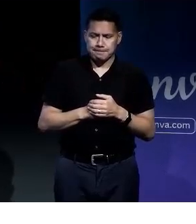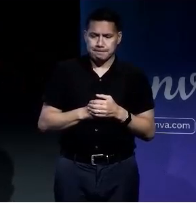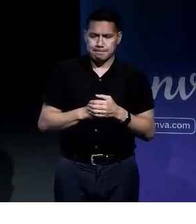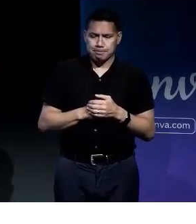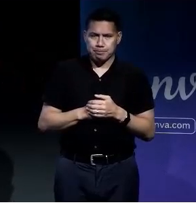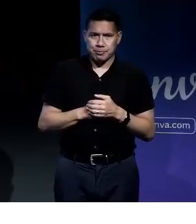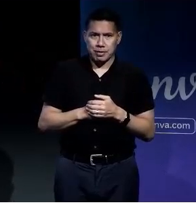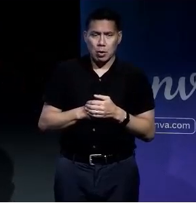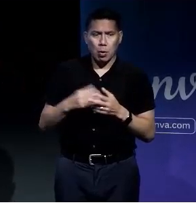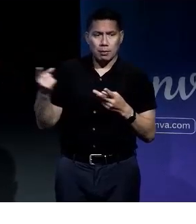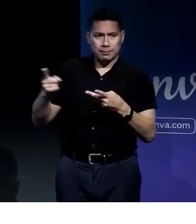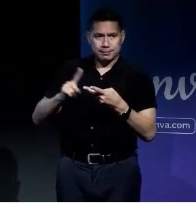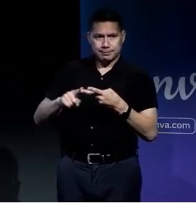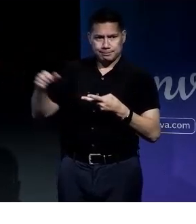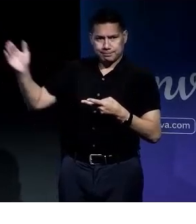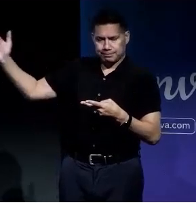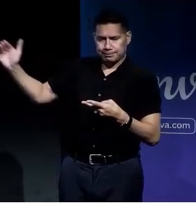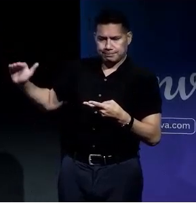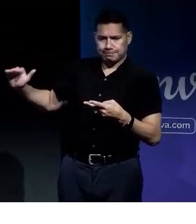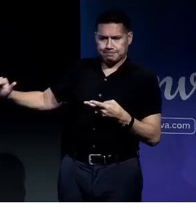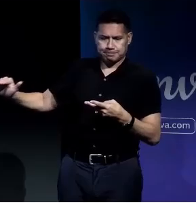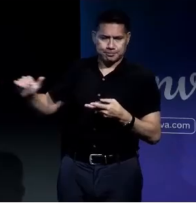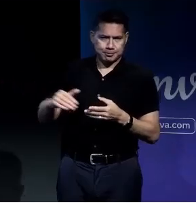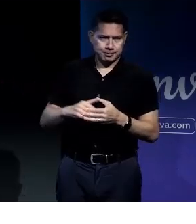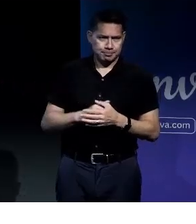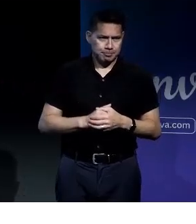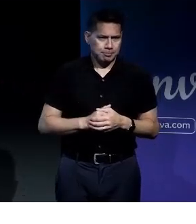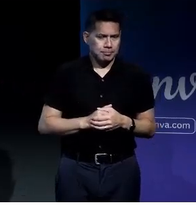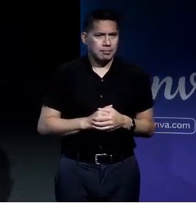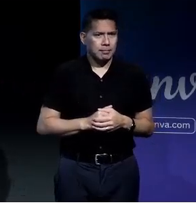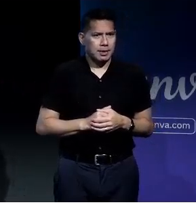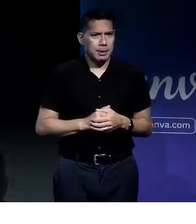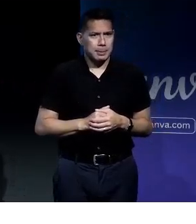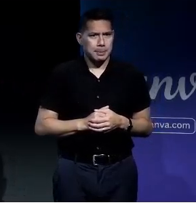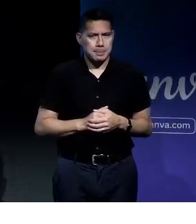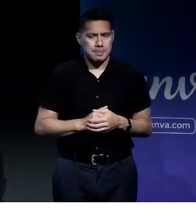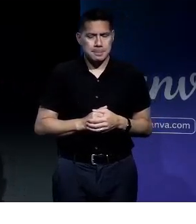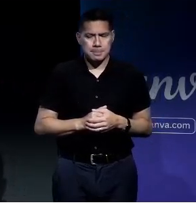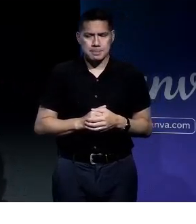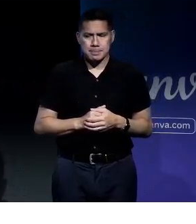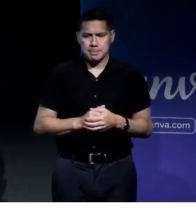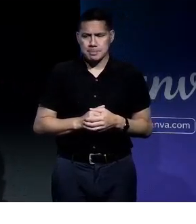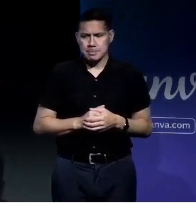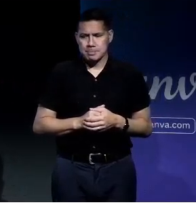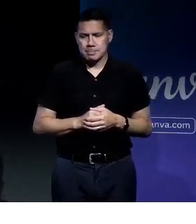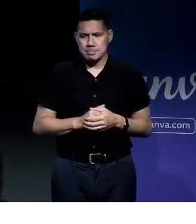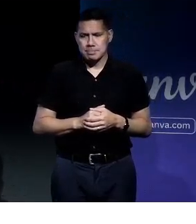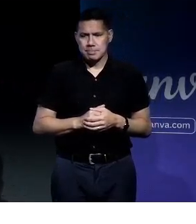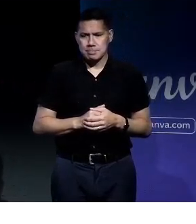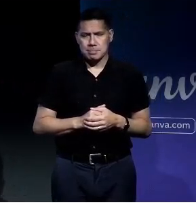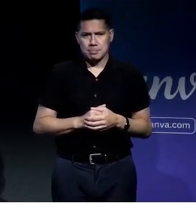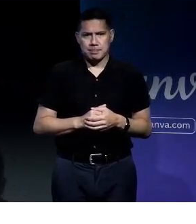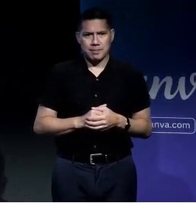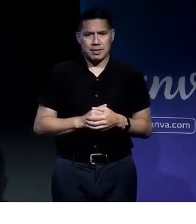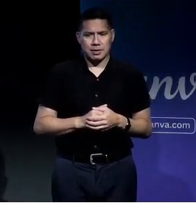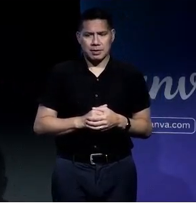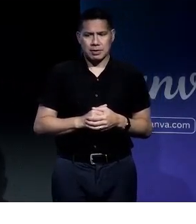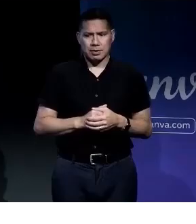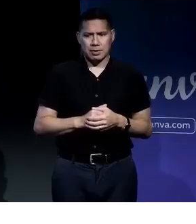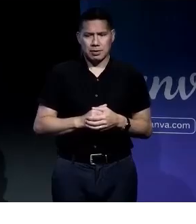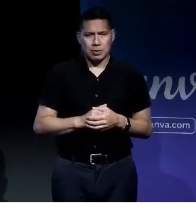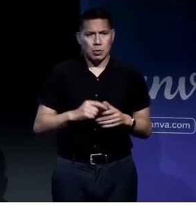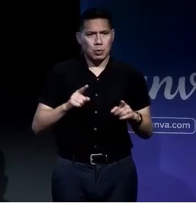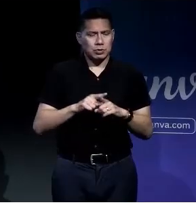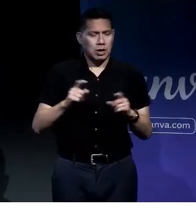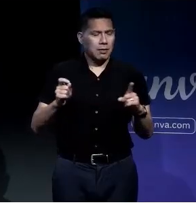Jaunita_George@NavyFederal.org. Also, you can find me on LinkedIn at the URL there. It is also in the accessible version of this PowerPoint deck.